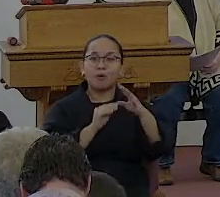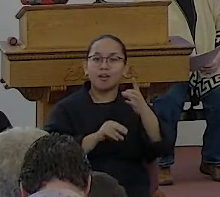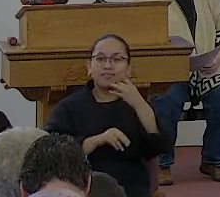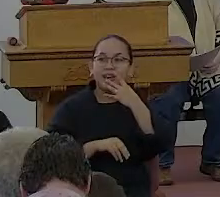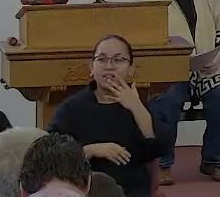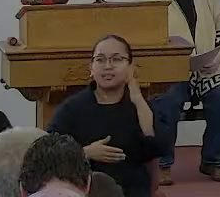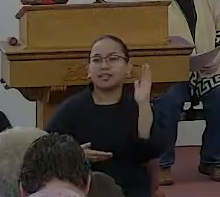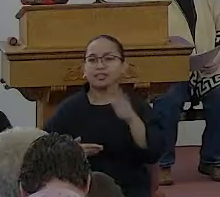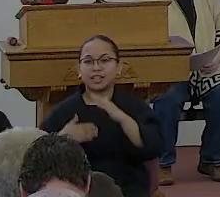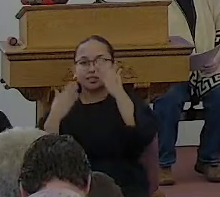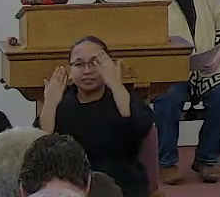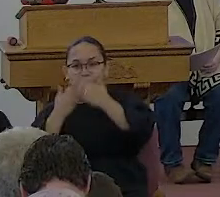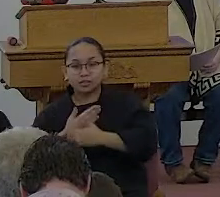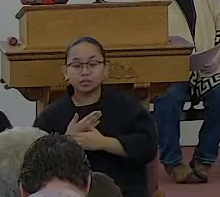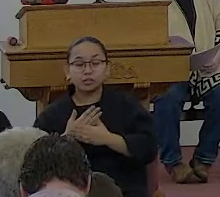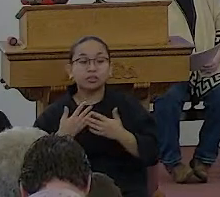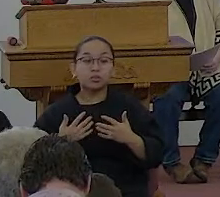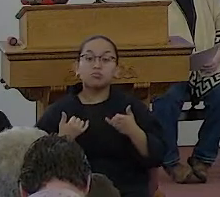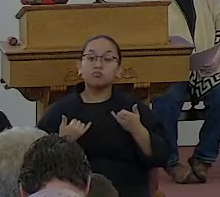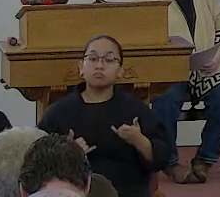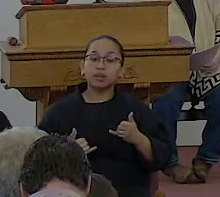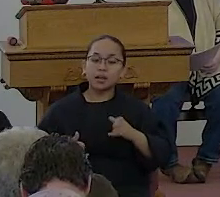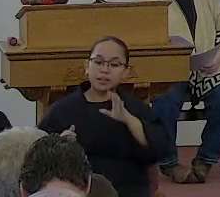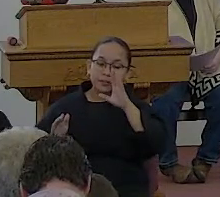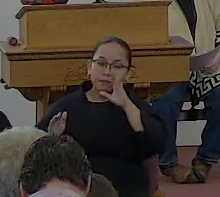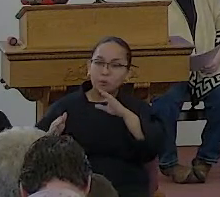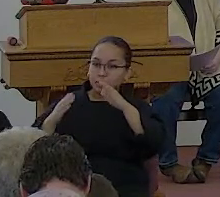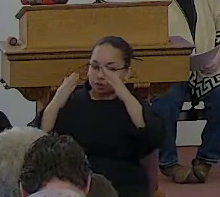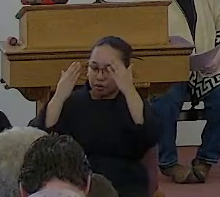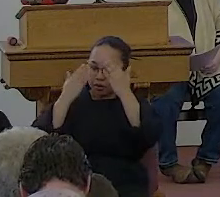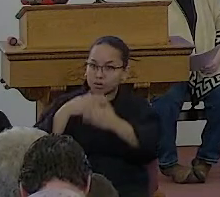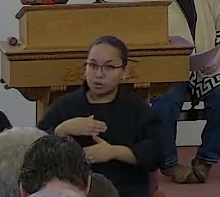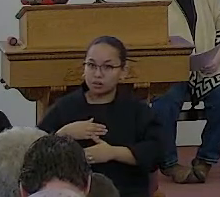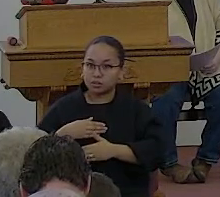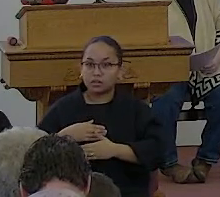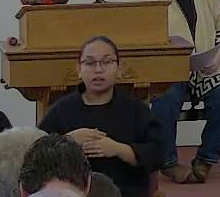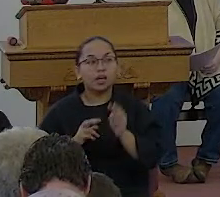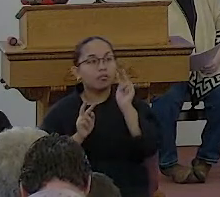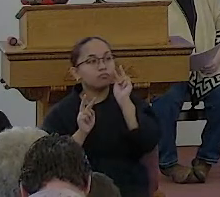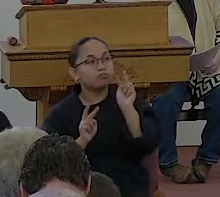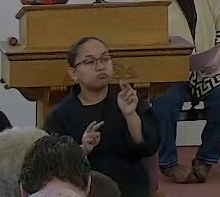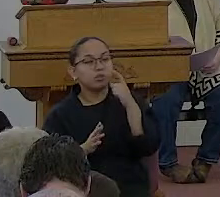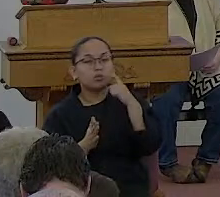let's focus on the darkness and watch the light grow.